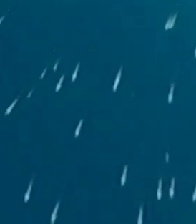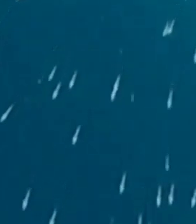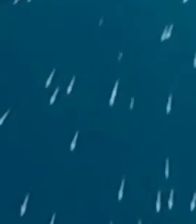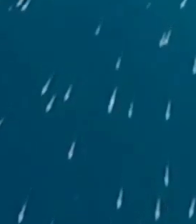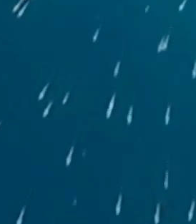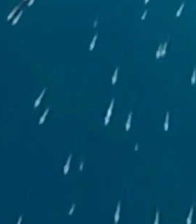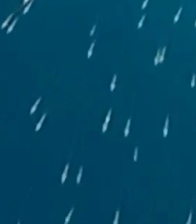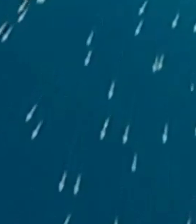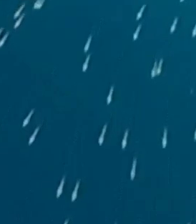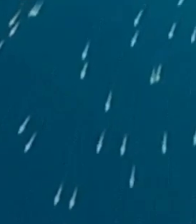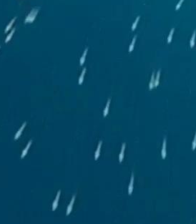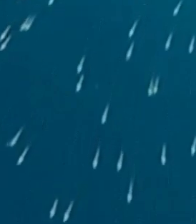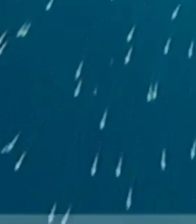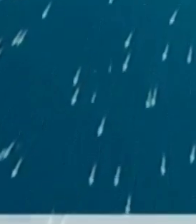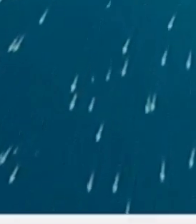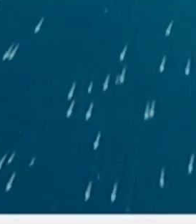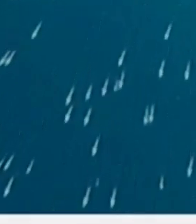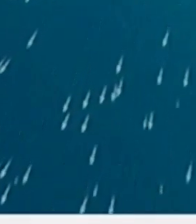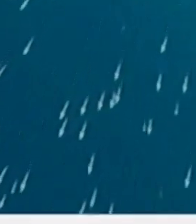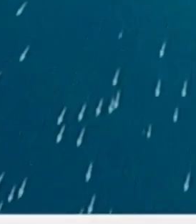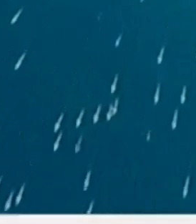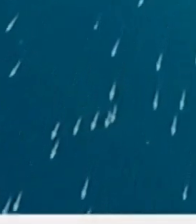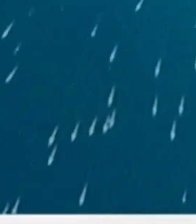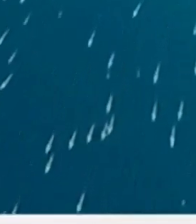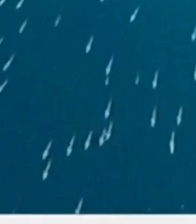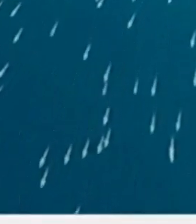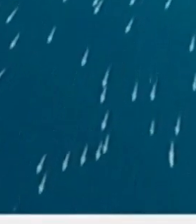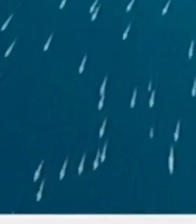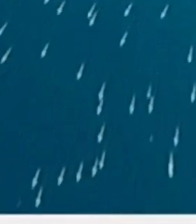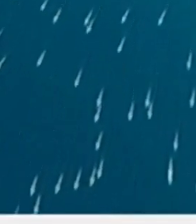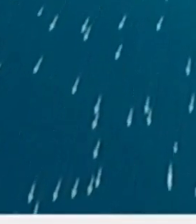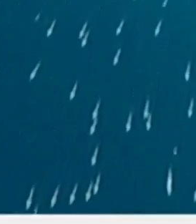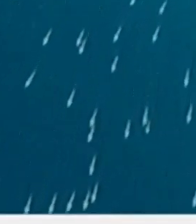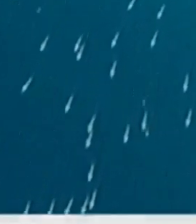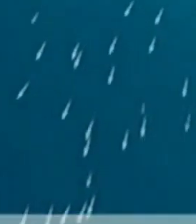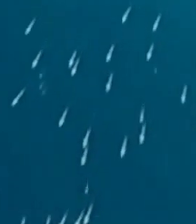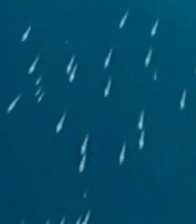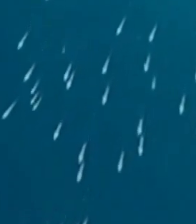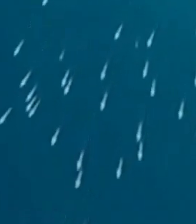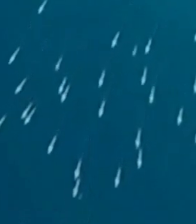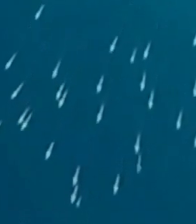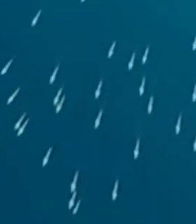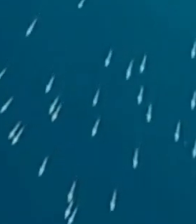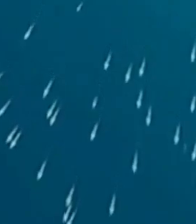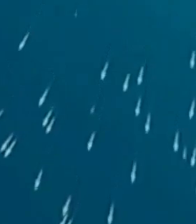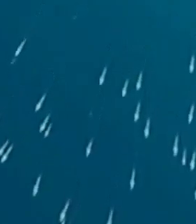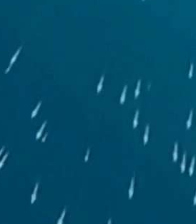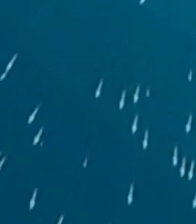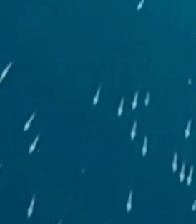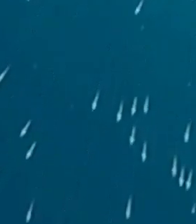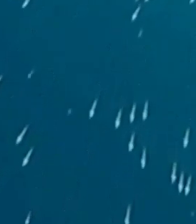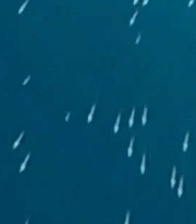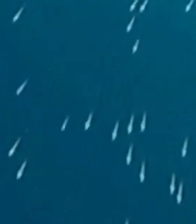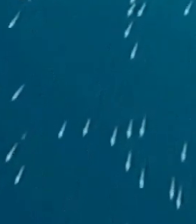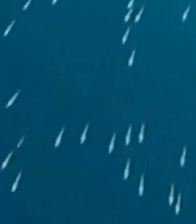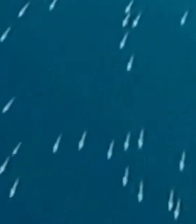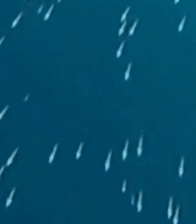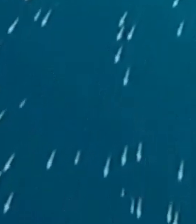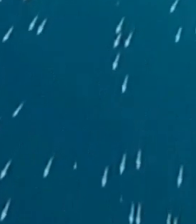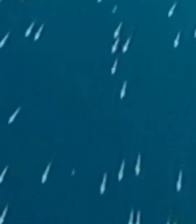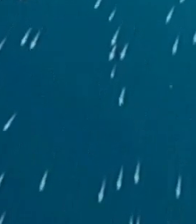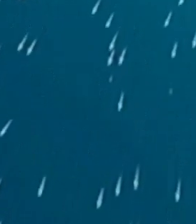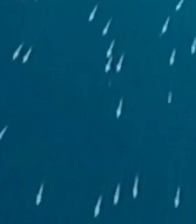Mori wa SABC ke go tamiša gabotse fela go tša boso bošomela kgone re bona gabotse maro a hlole a pešitše ka Afrika Borwa a thoma godimo ka dikarolong tša ka Botswana a